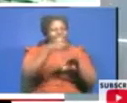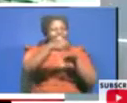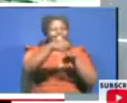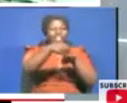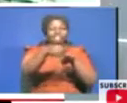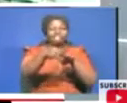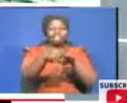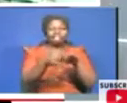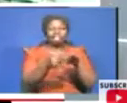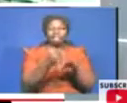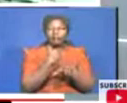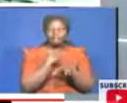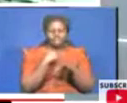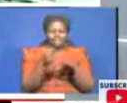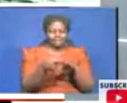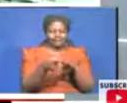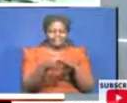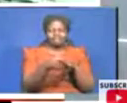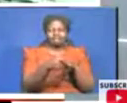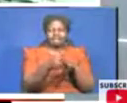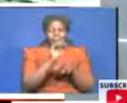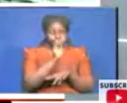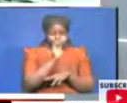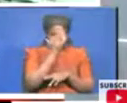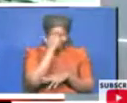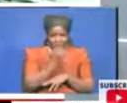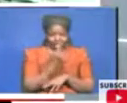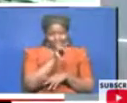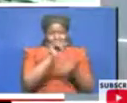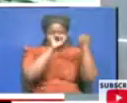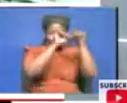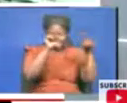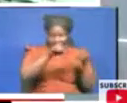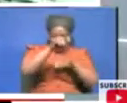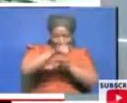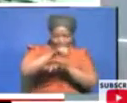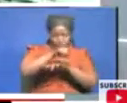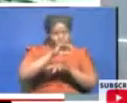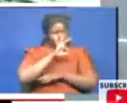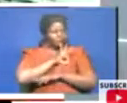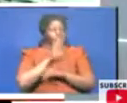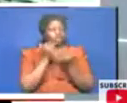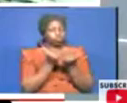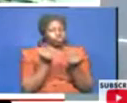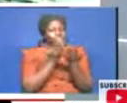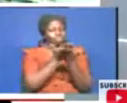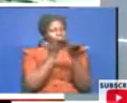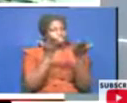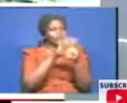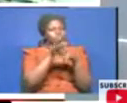you're a teacher. Mm. And this is a system that is supposed to benefit children right across. Yes. So we are